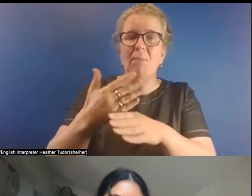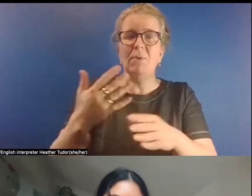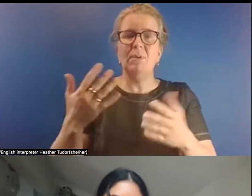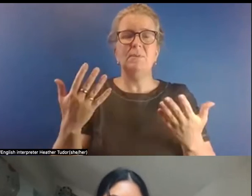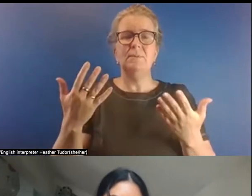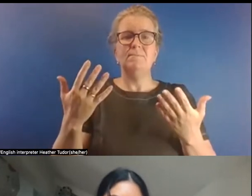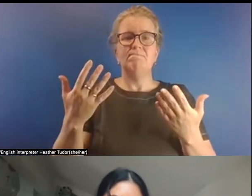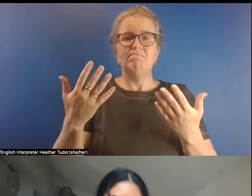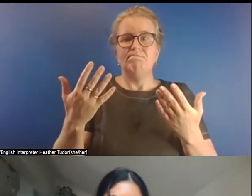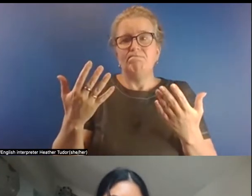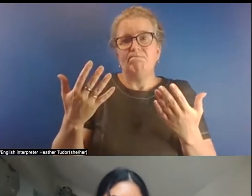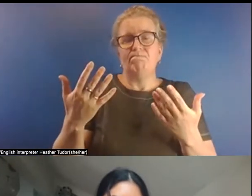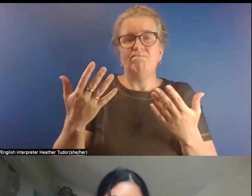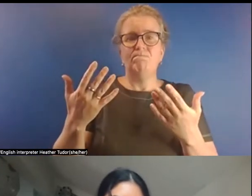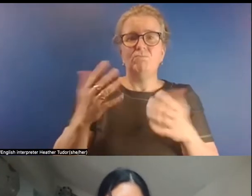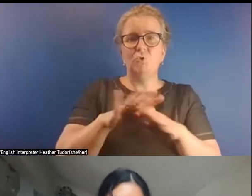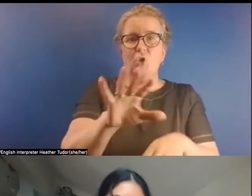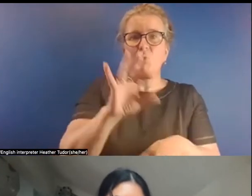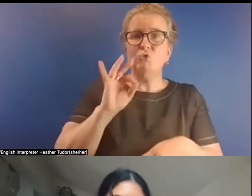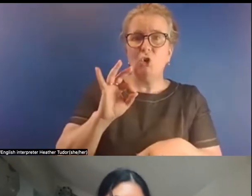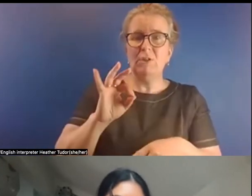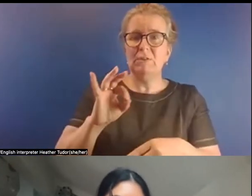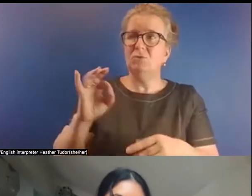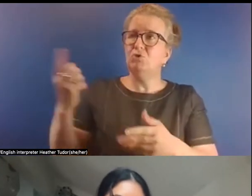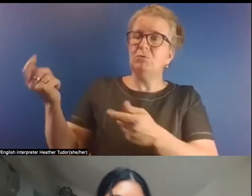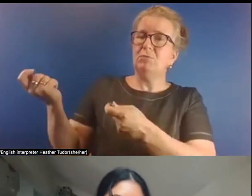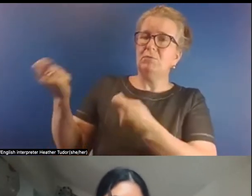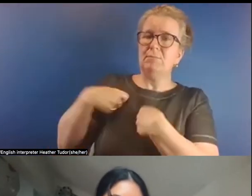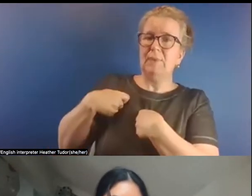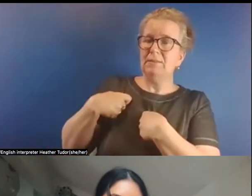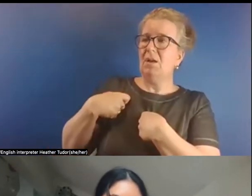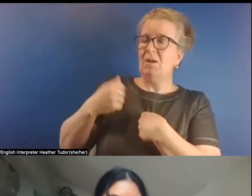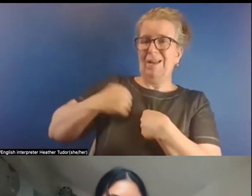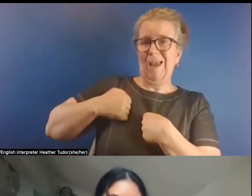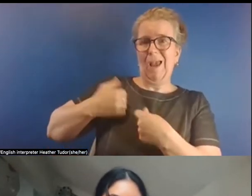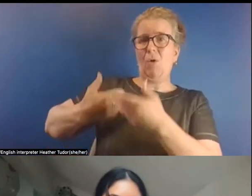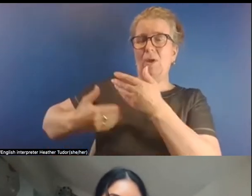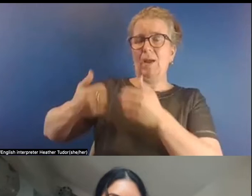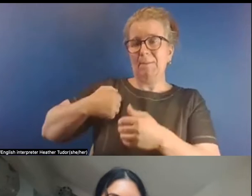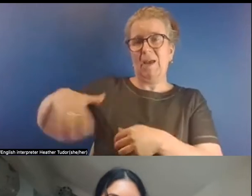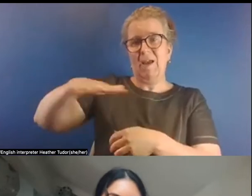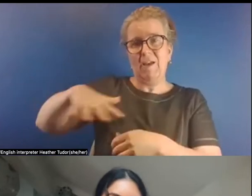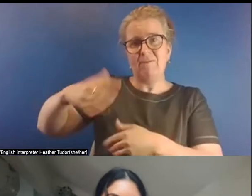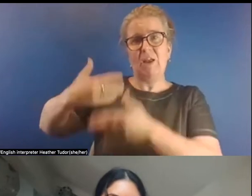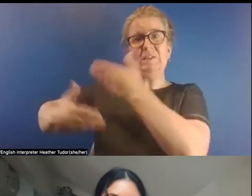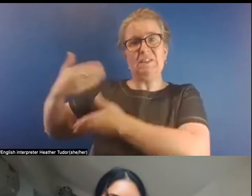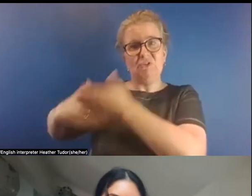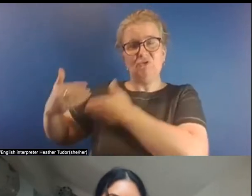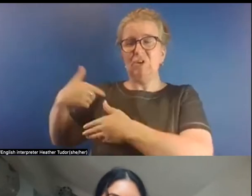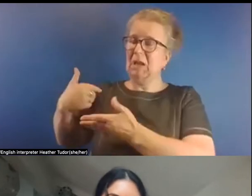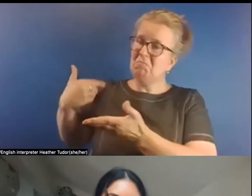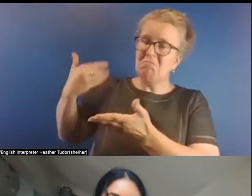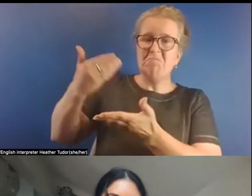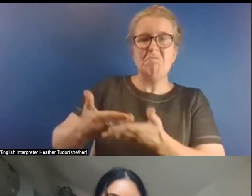would just be, okay, well, this is what we're going to do, and this is what our history is, and we just have to accept it. And I just think that's